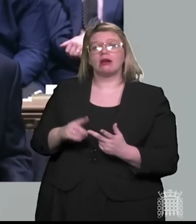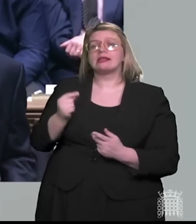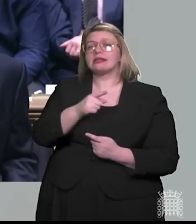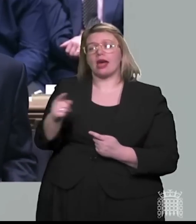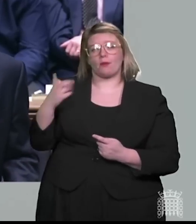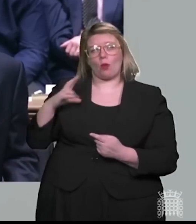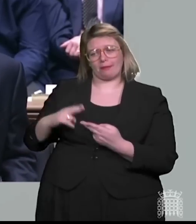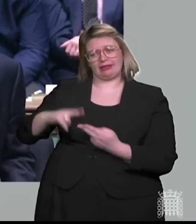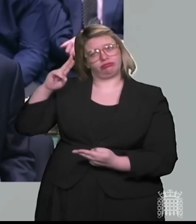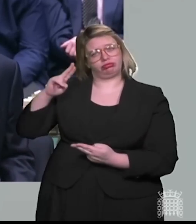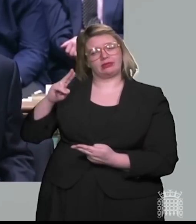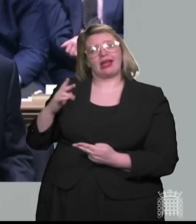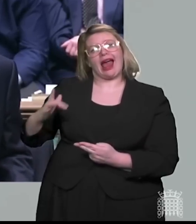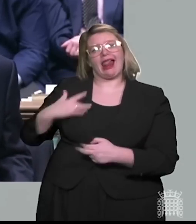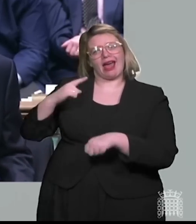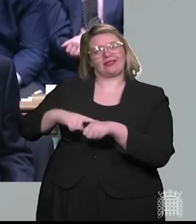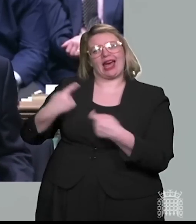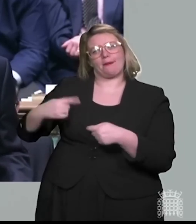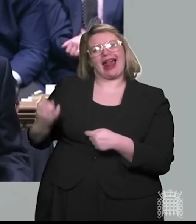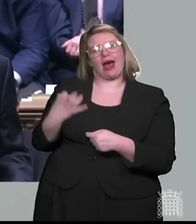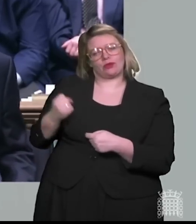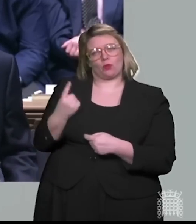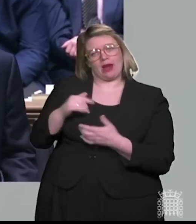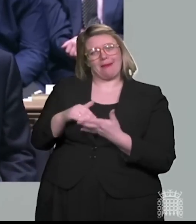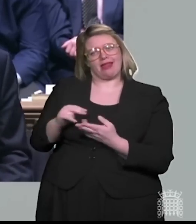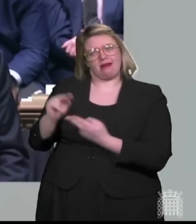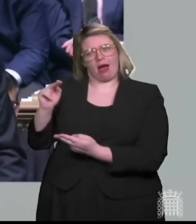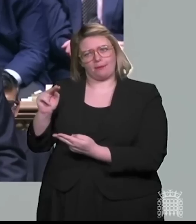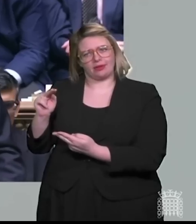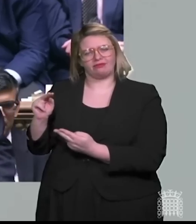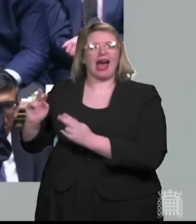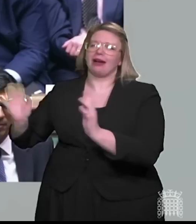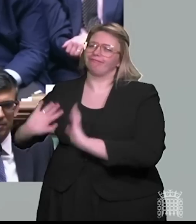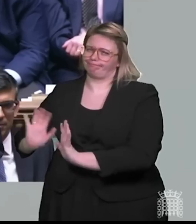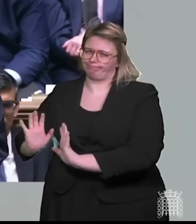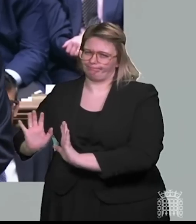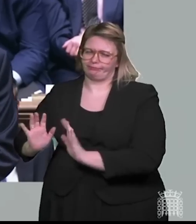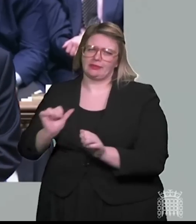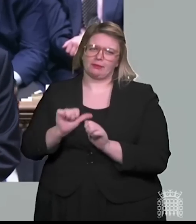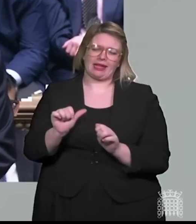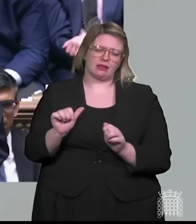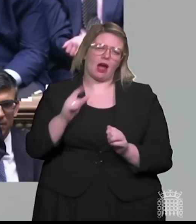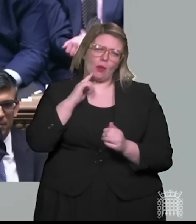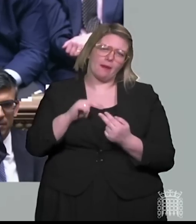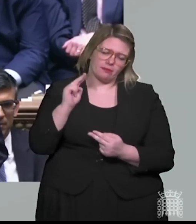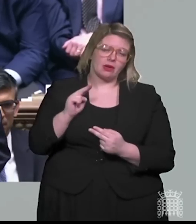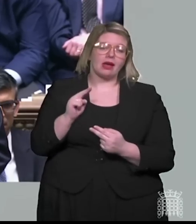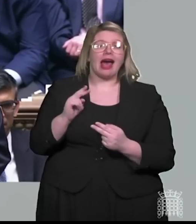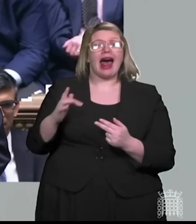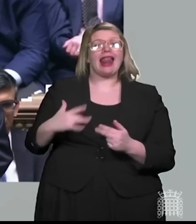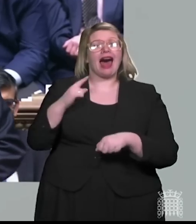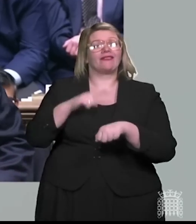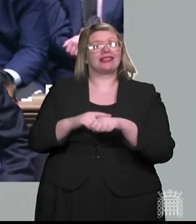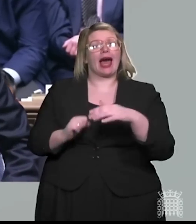lifetime allowance from its £1 million limit. But I've decided not to do that. Instead, I will go further and abolish the